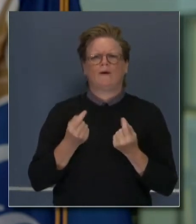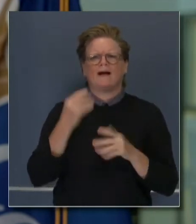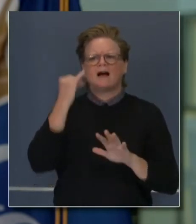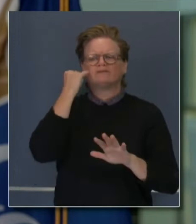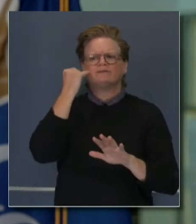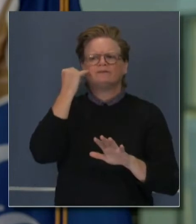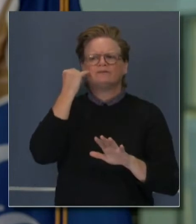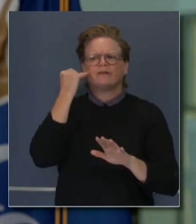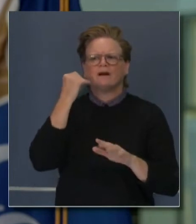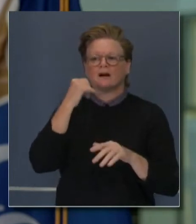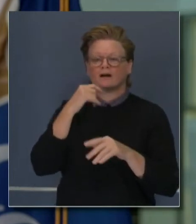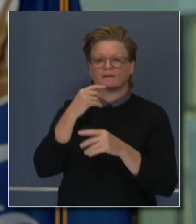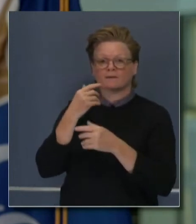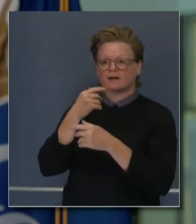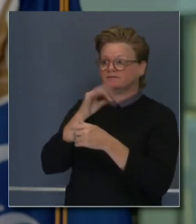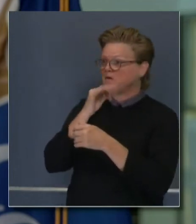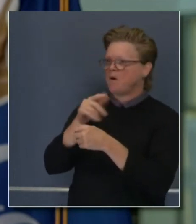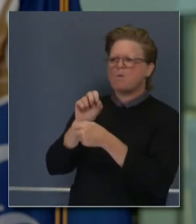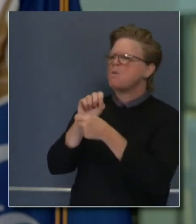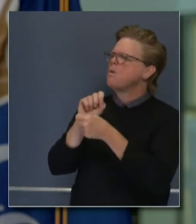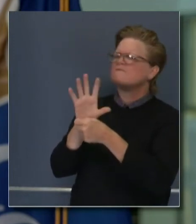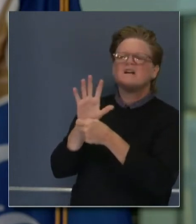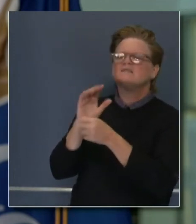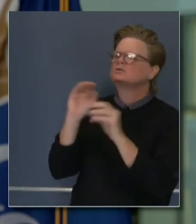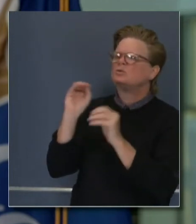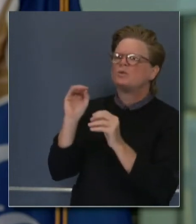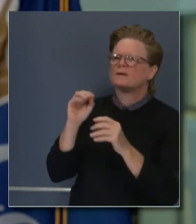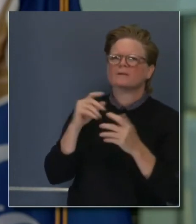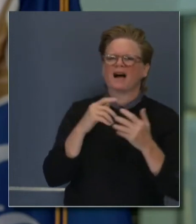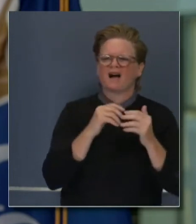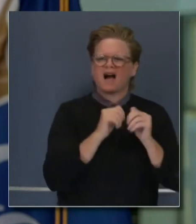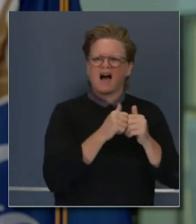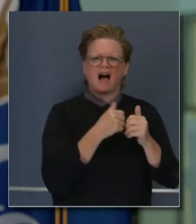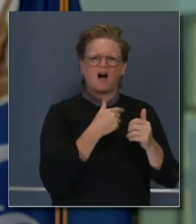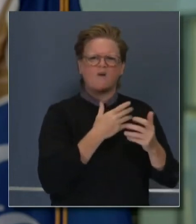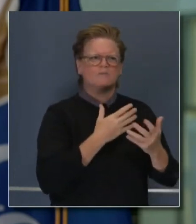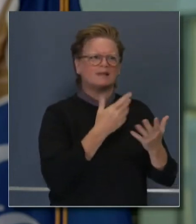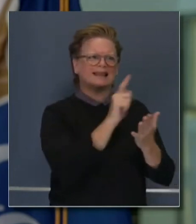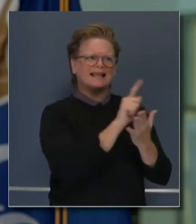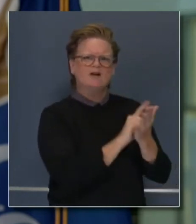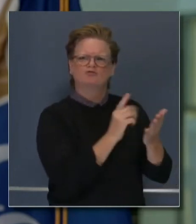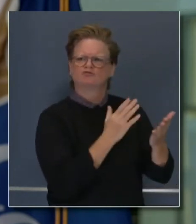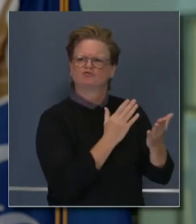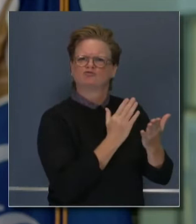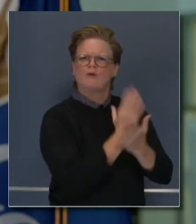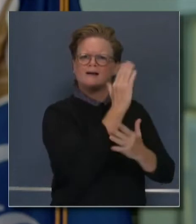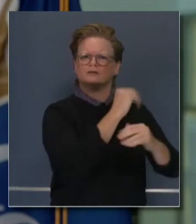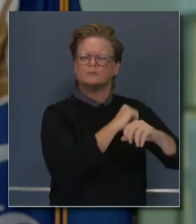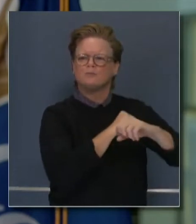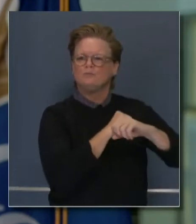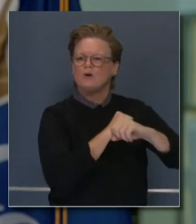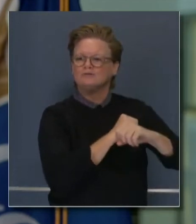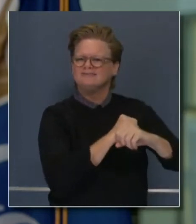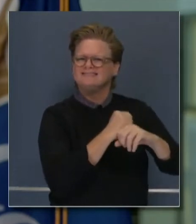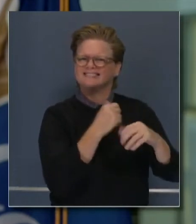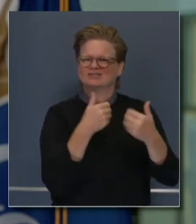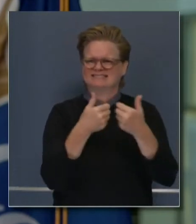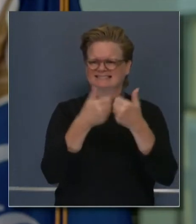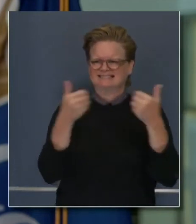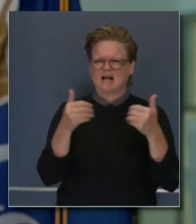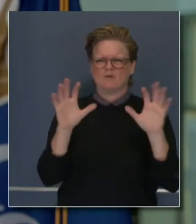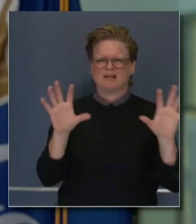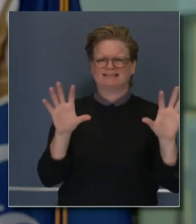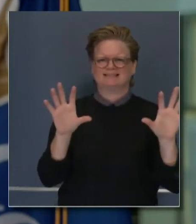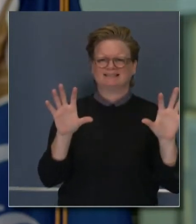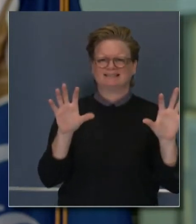legal rights and legal protections outside of the COVID issues in that same process? So all of that